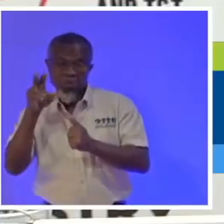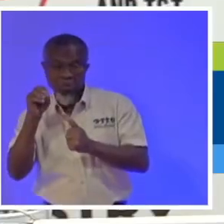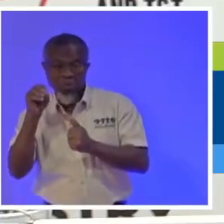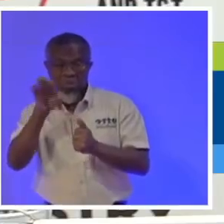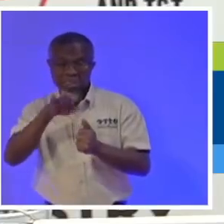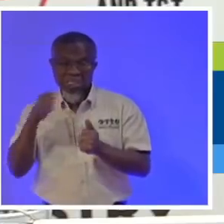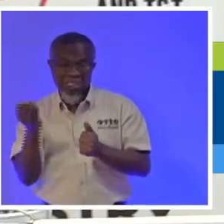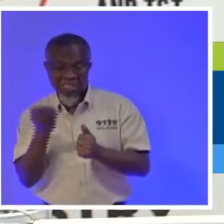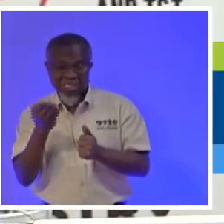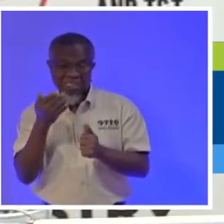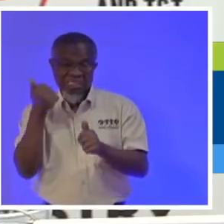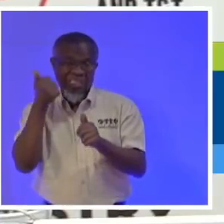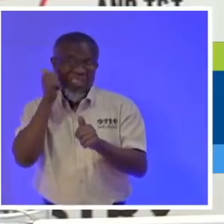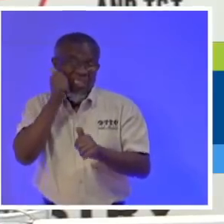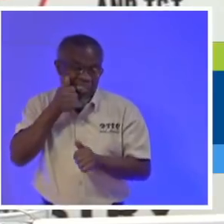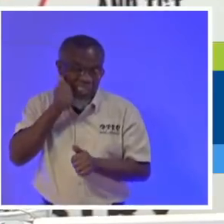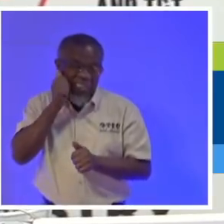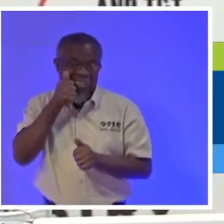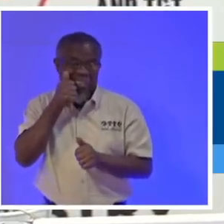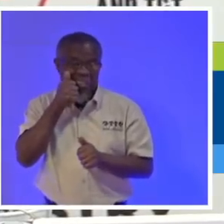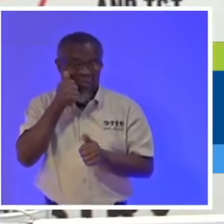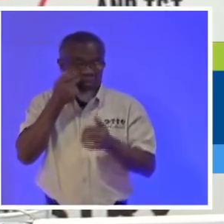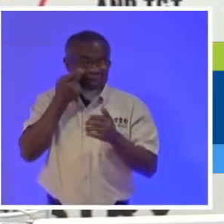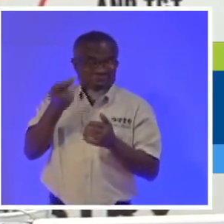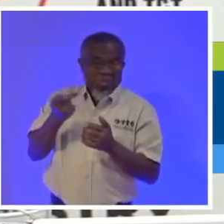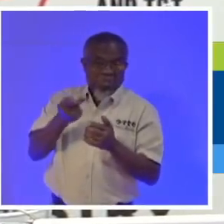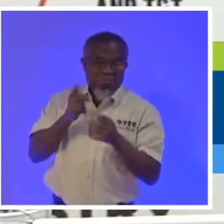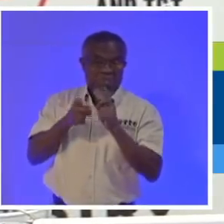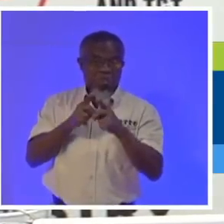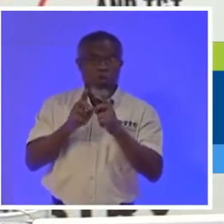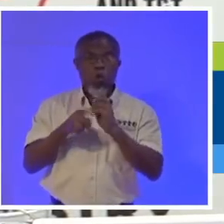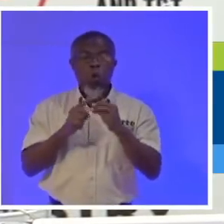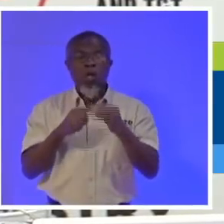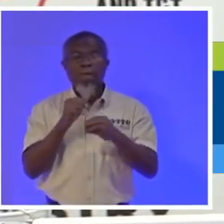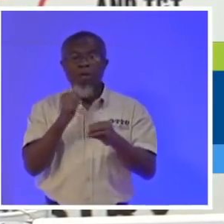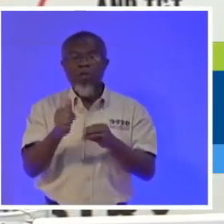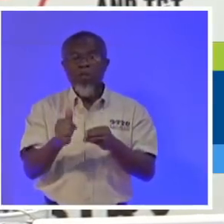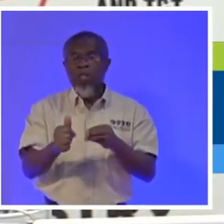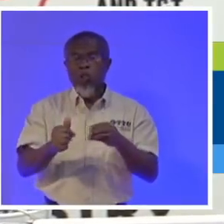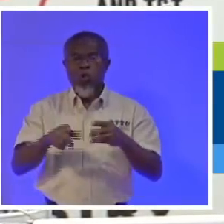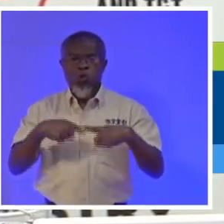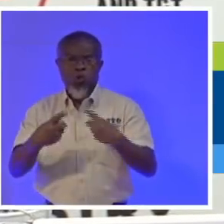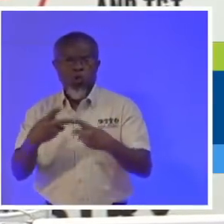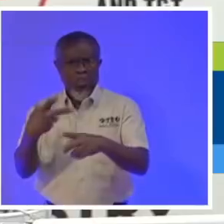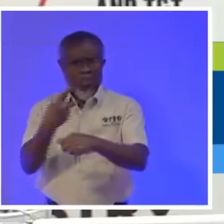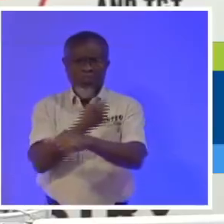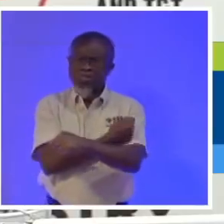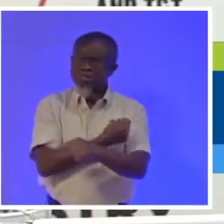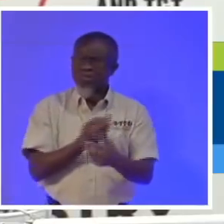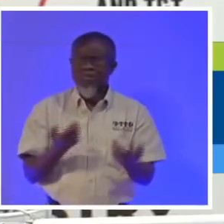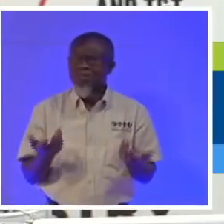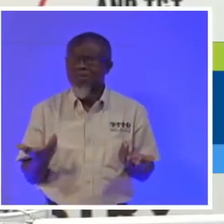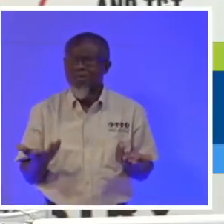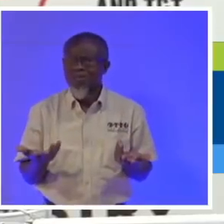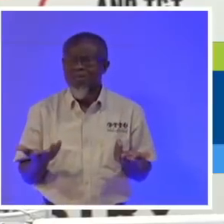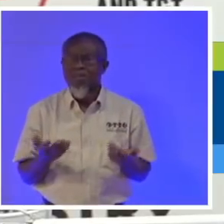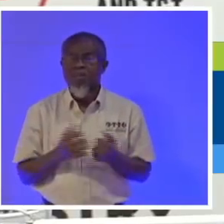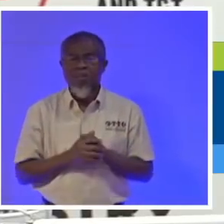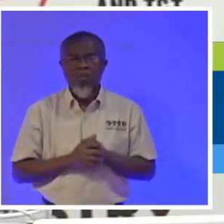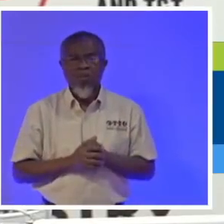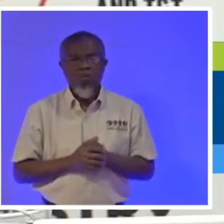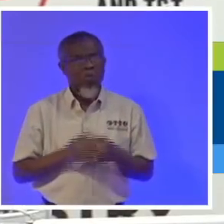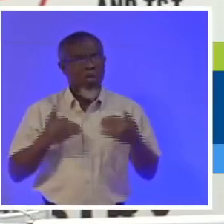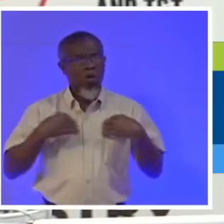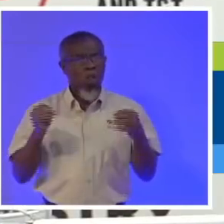conversation in this country is not about getting more people vaccinated. We have had no known deaths, and I just